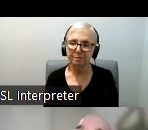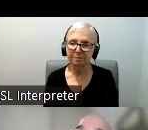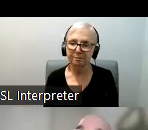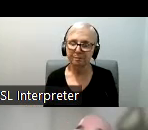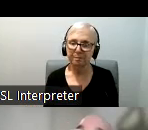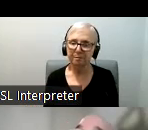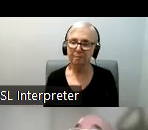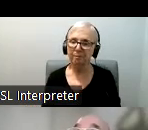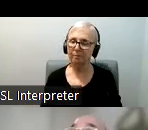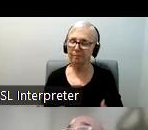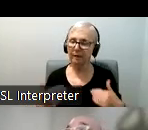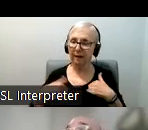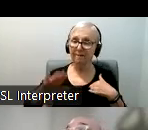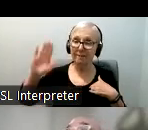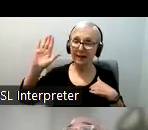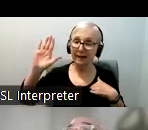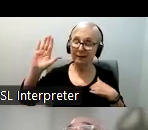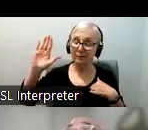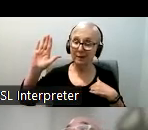I have my hand raised.